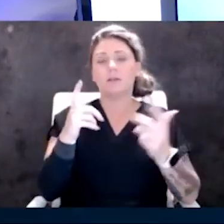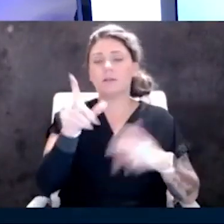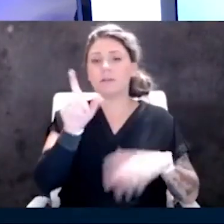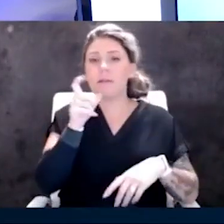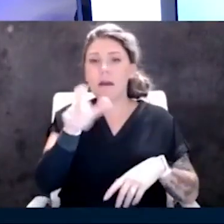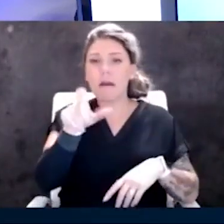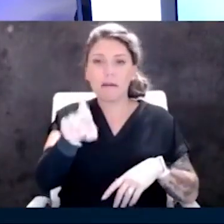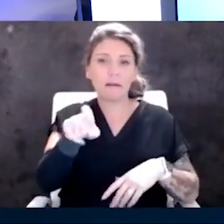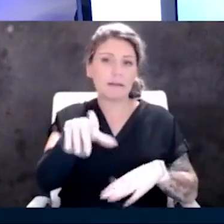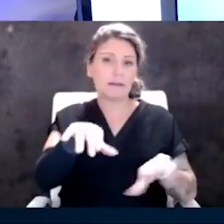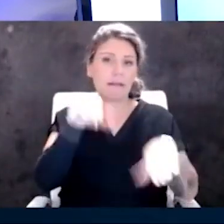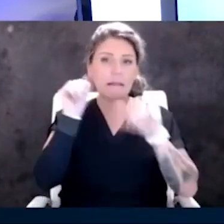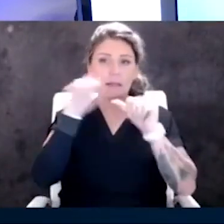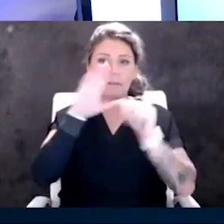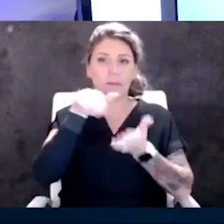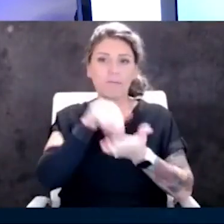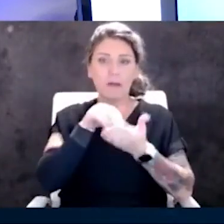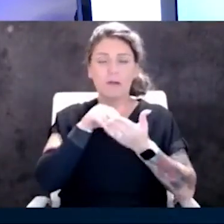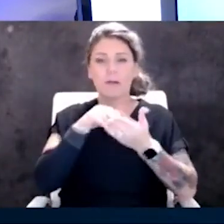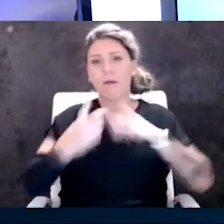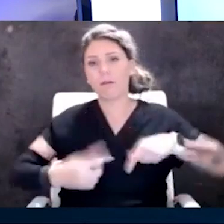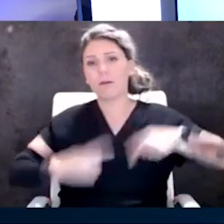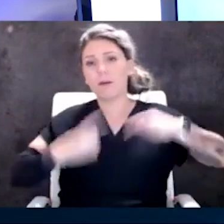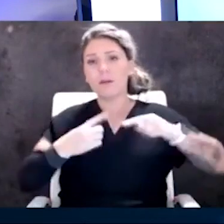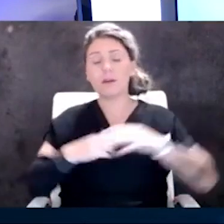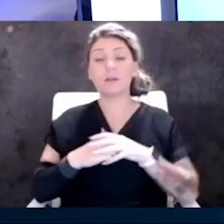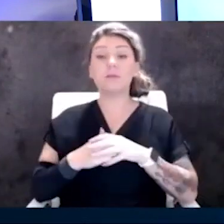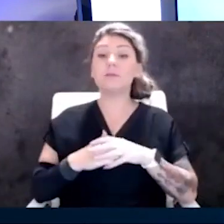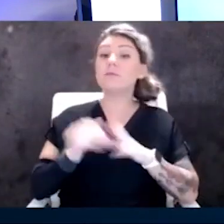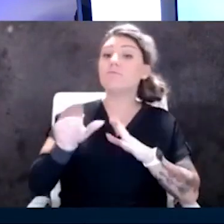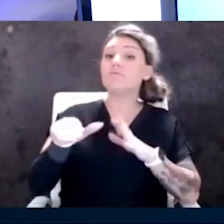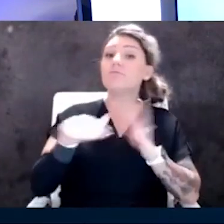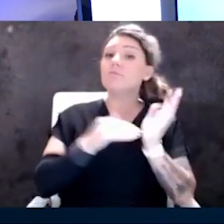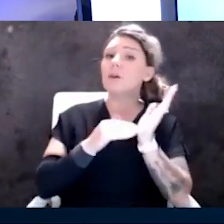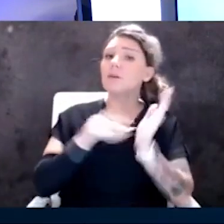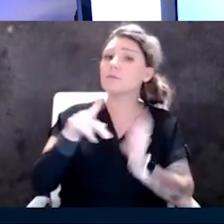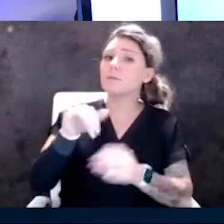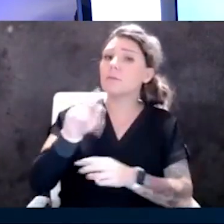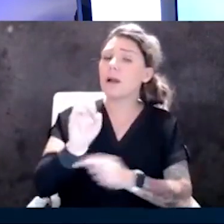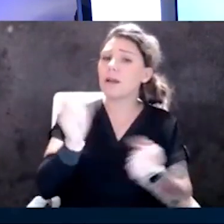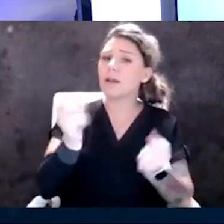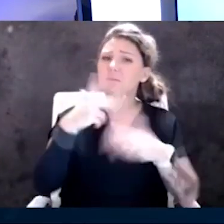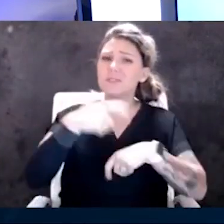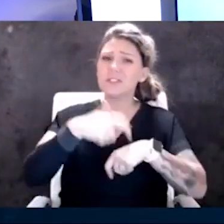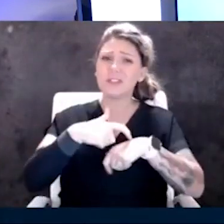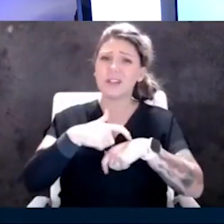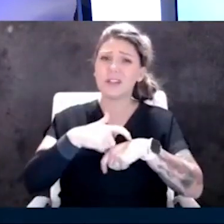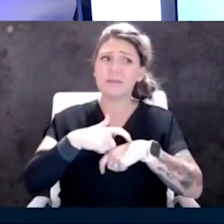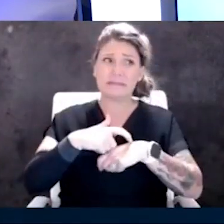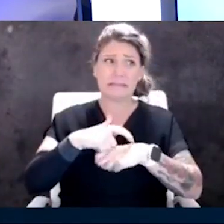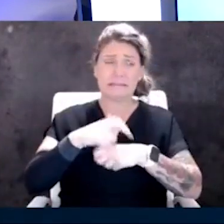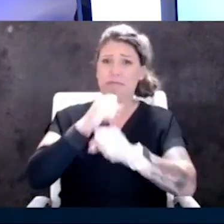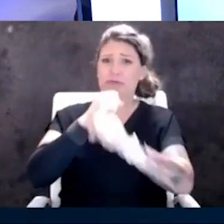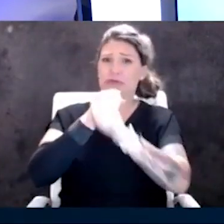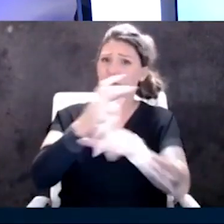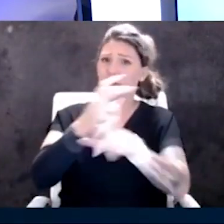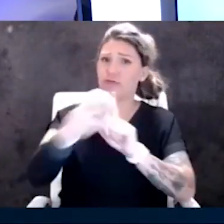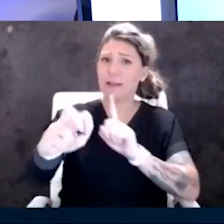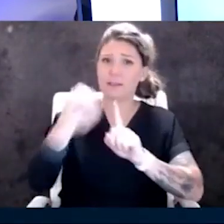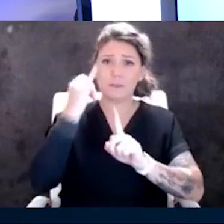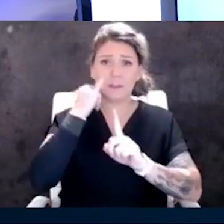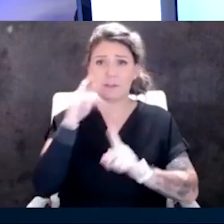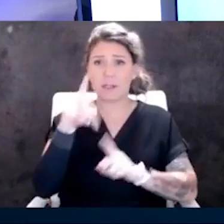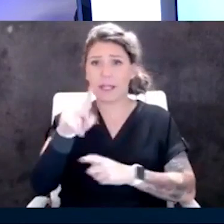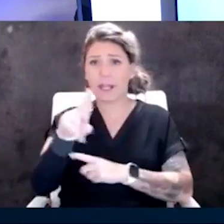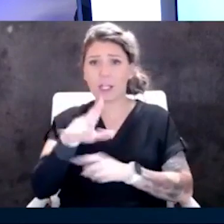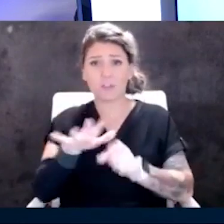of that. So, Dr. Pike, tell us, how much time has it been taking to try and secure a transfer, especially if KU's full, which unfortunately has been happening